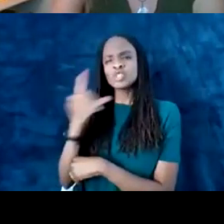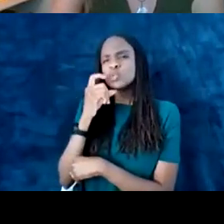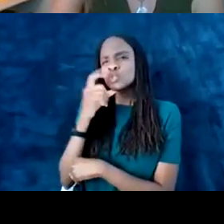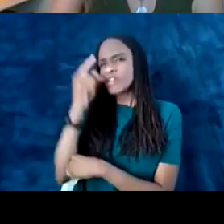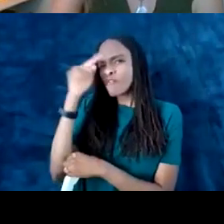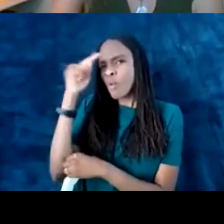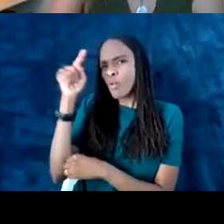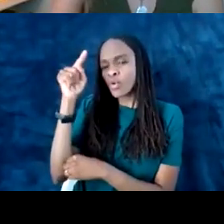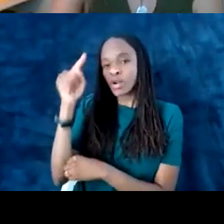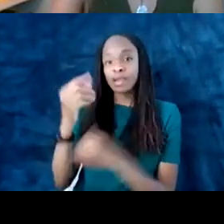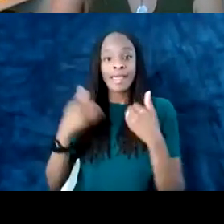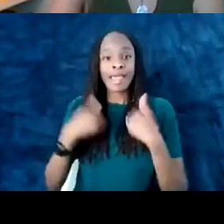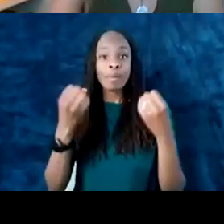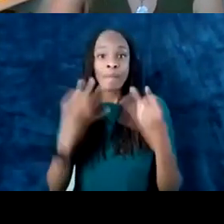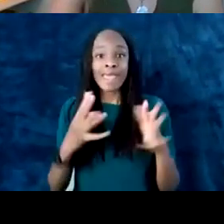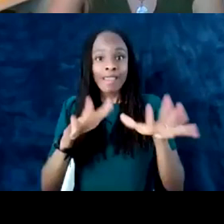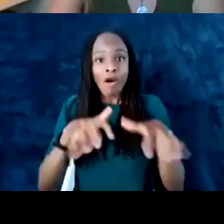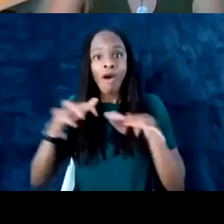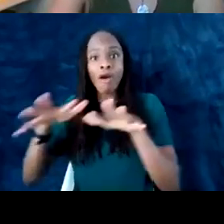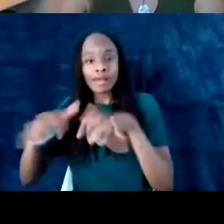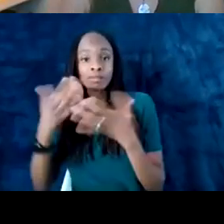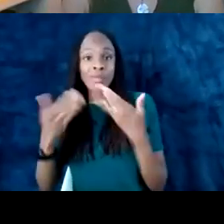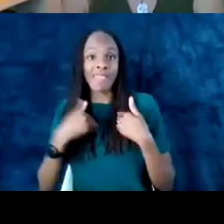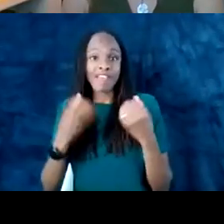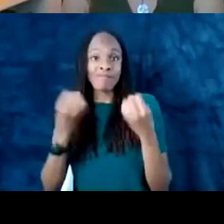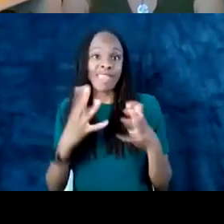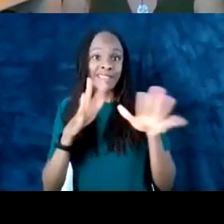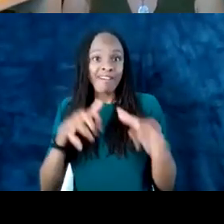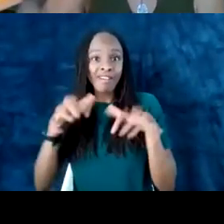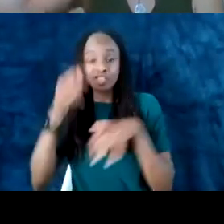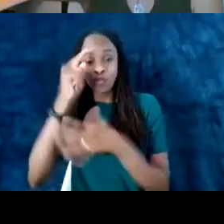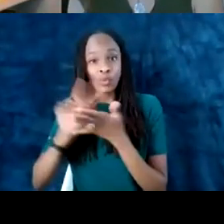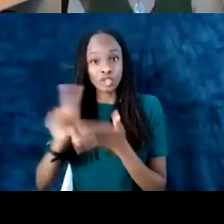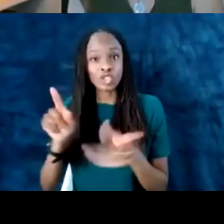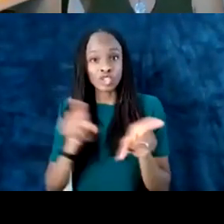that you know, there's many audiences, but then there might be multiple audiences for research as well.